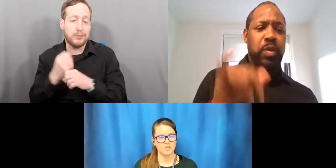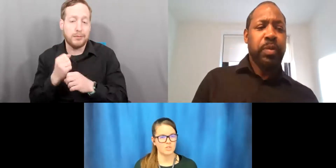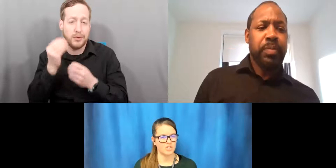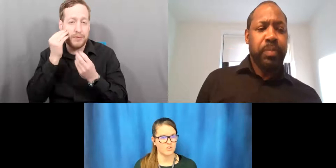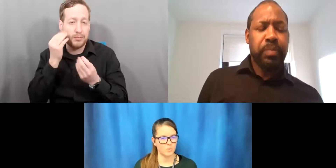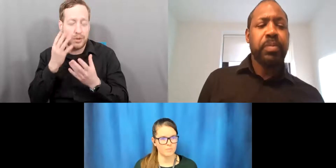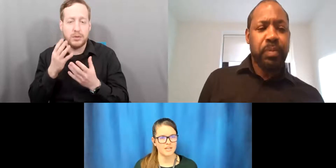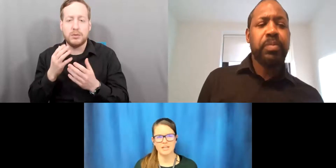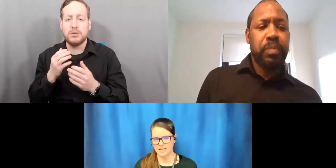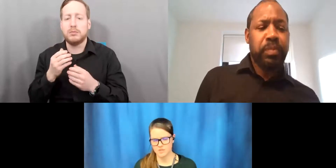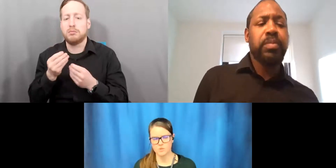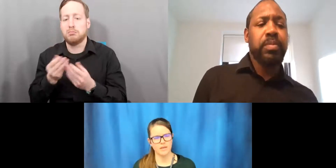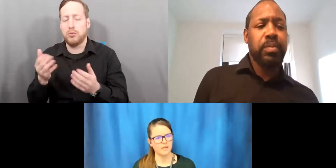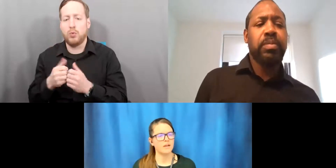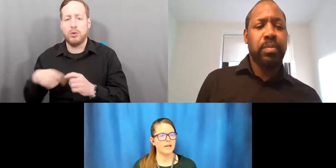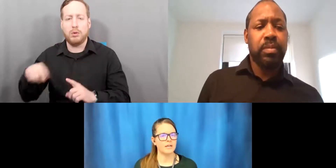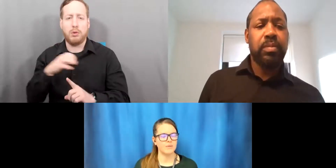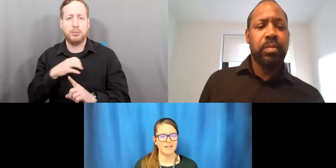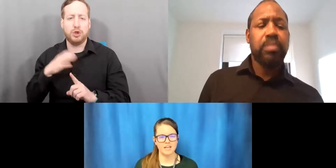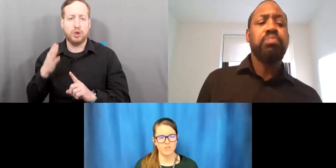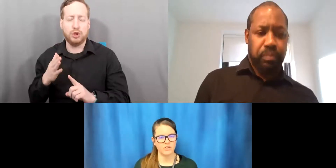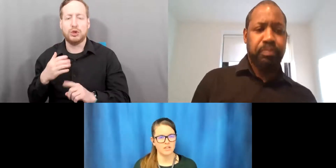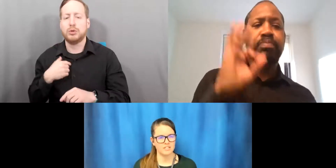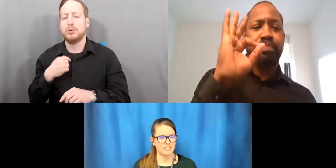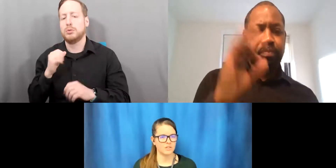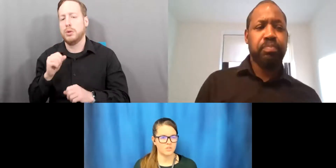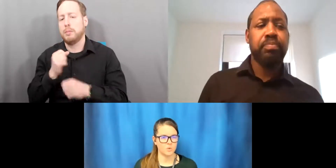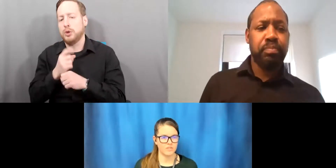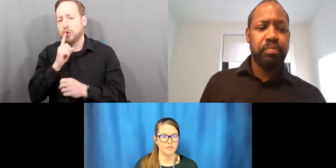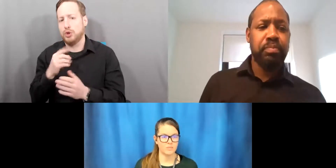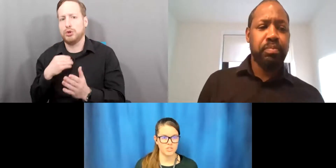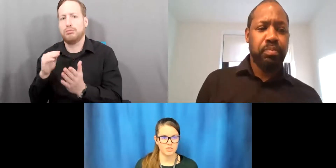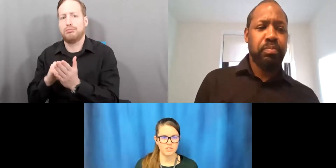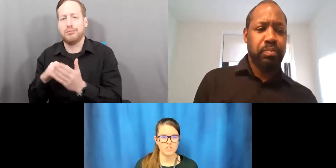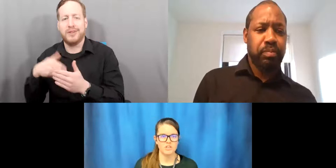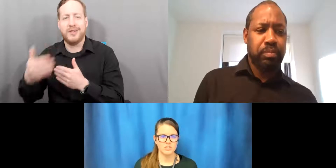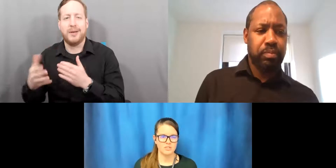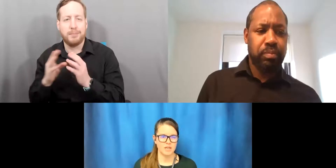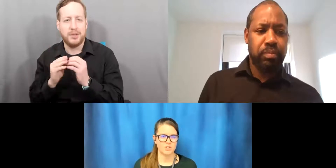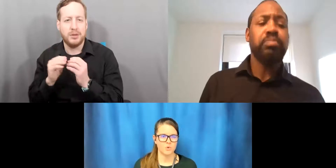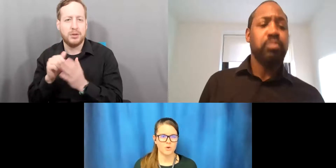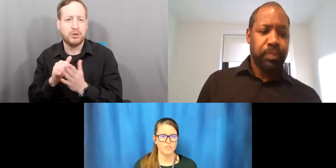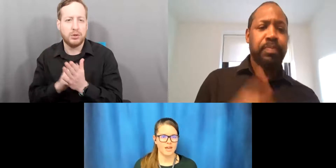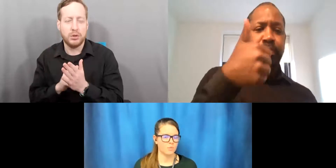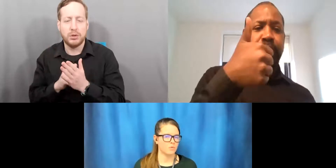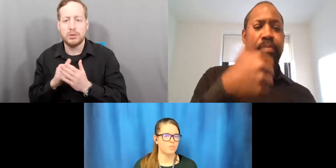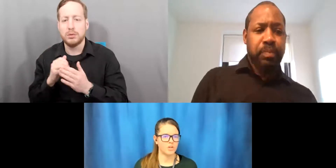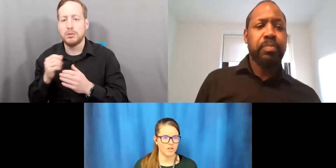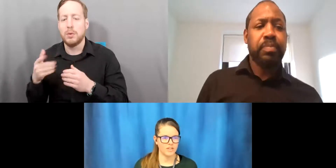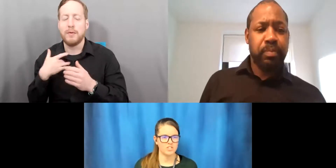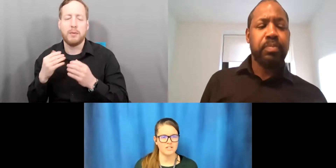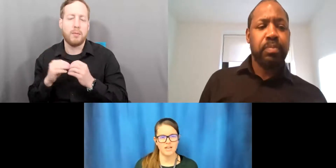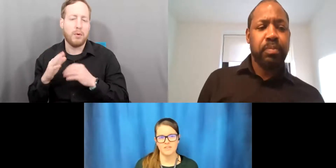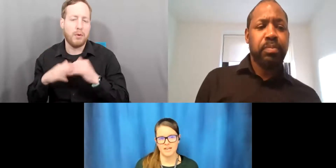suggest that you would share the website. Yeah, I can do that. And any other details with the commissioners, just to make sure that we will put it